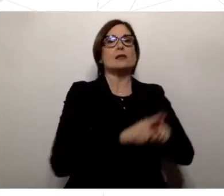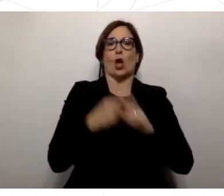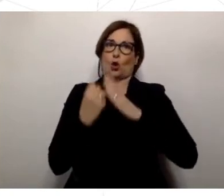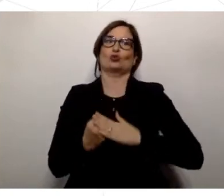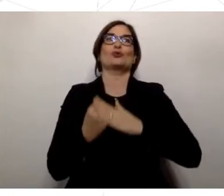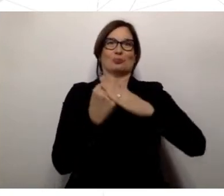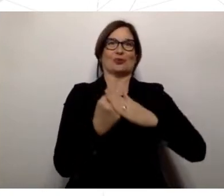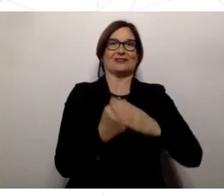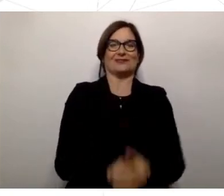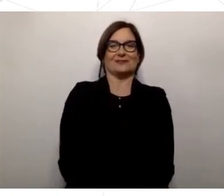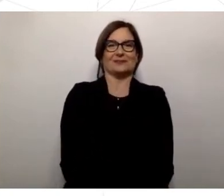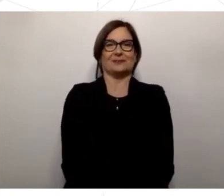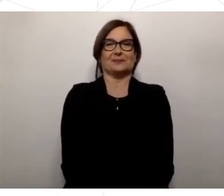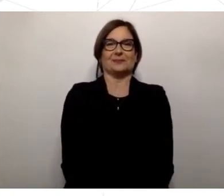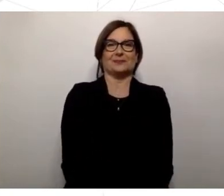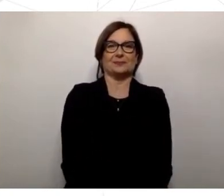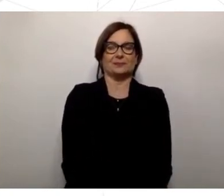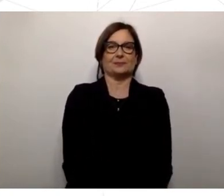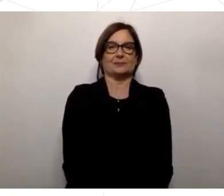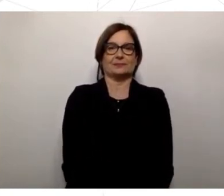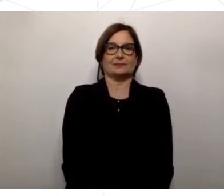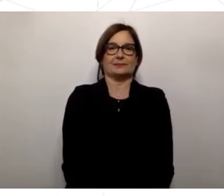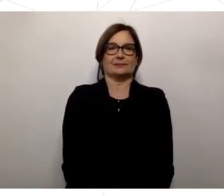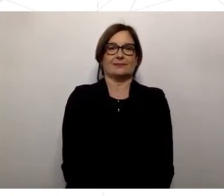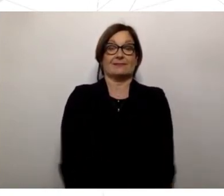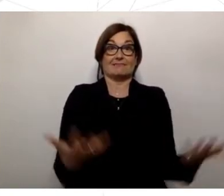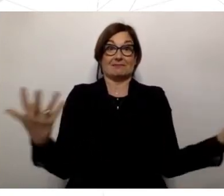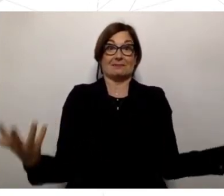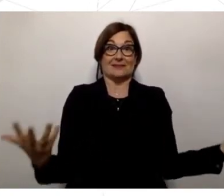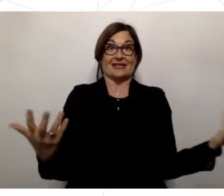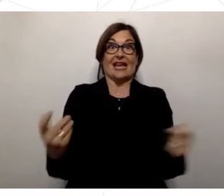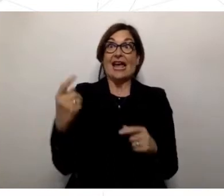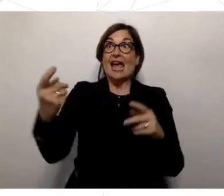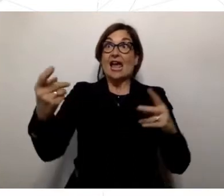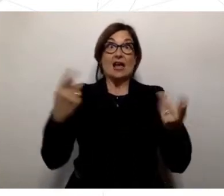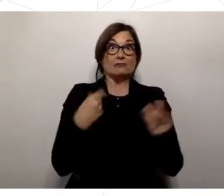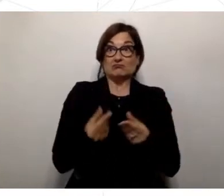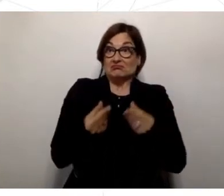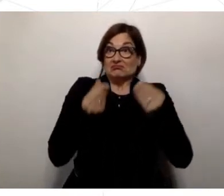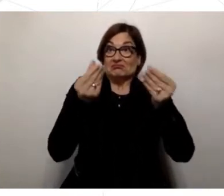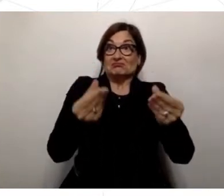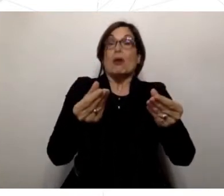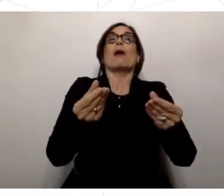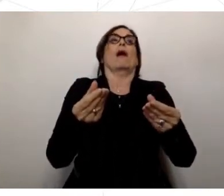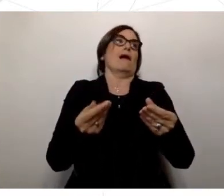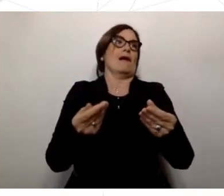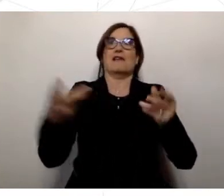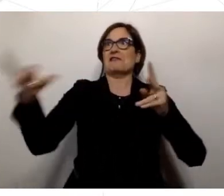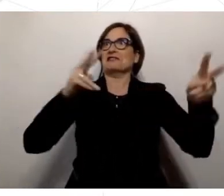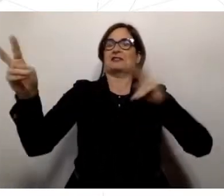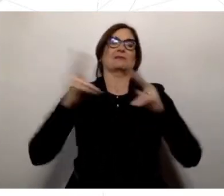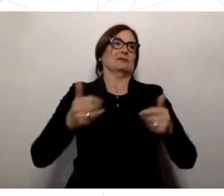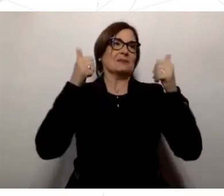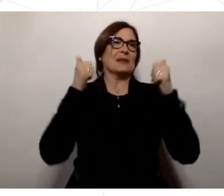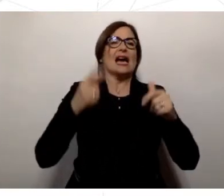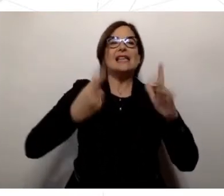that we had a system that was supported universally. Response has been fantastic. It's now launching in a